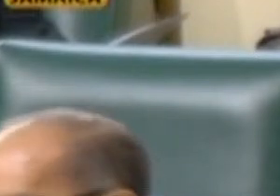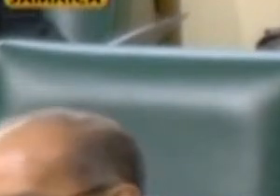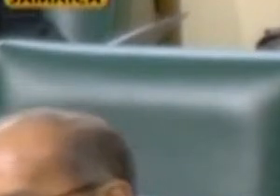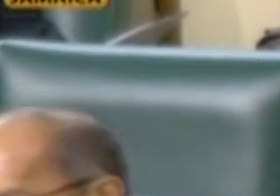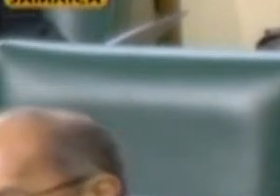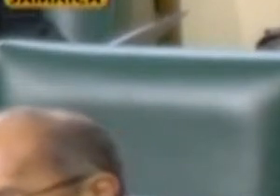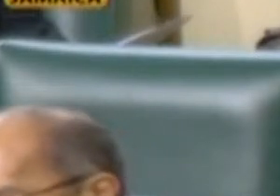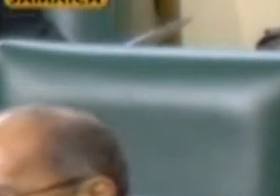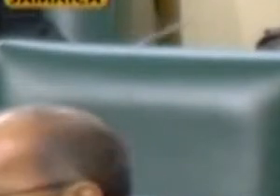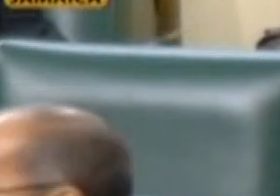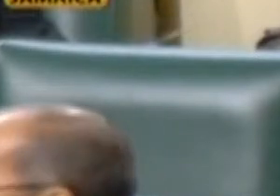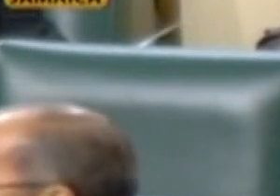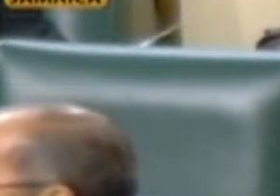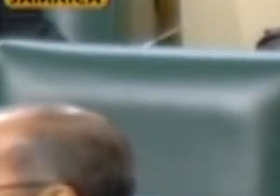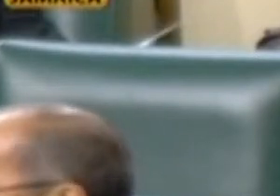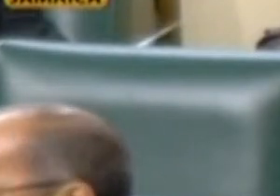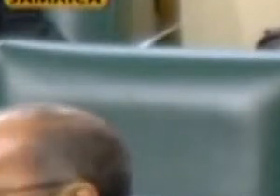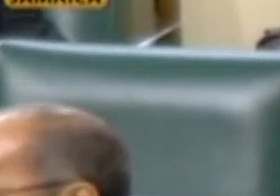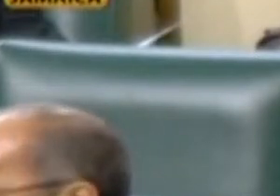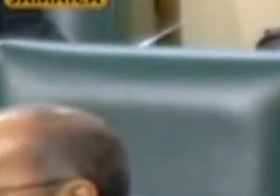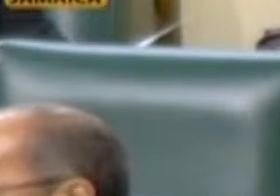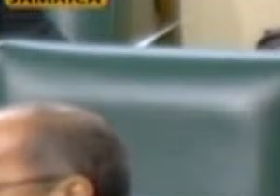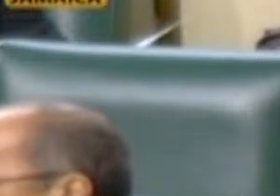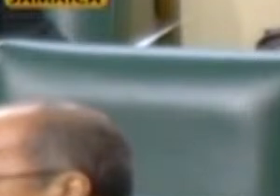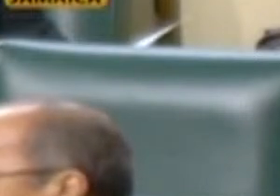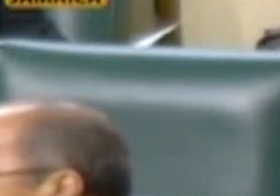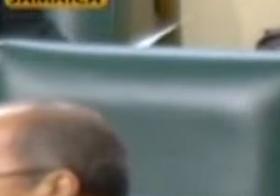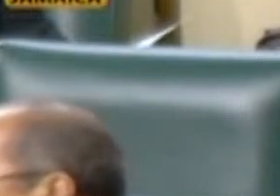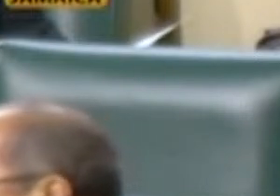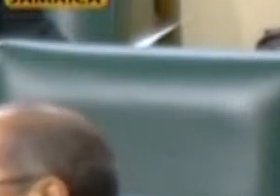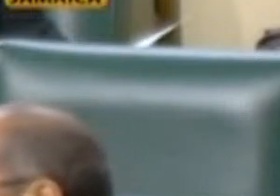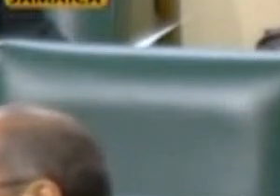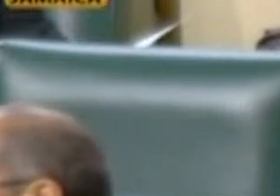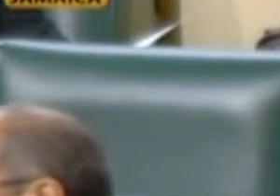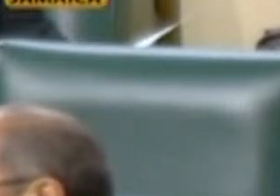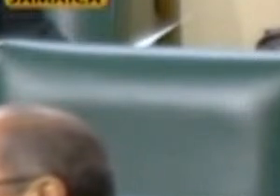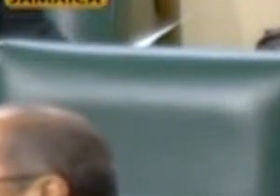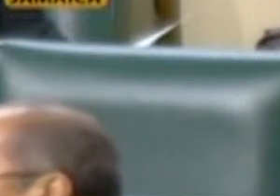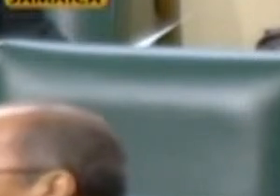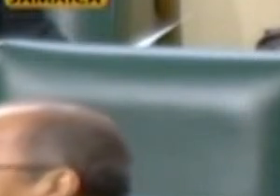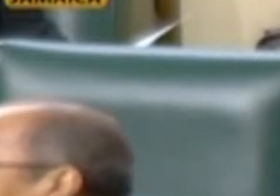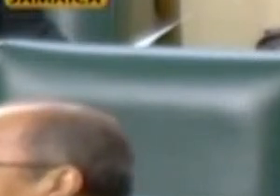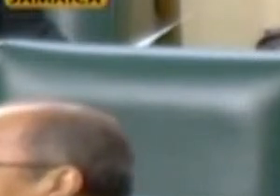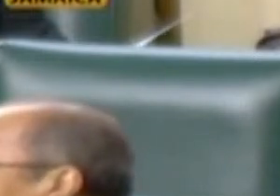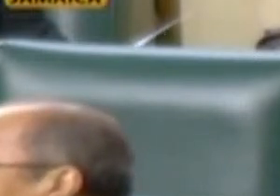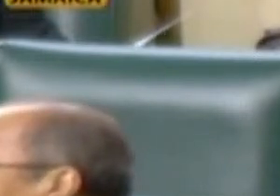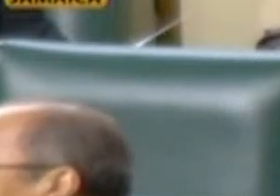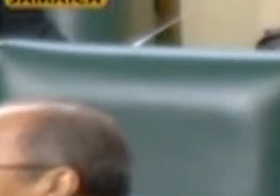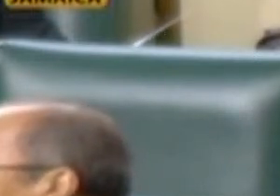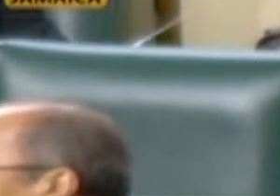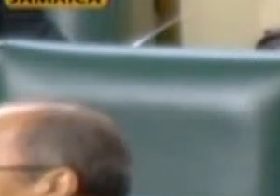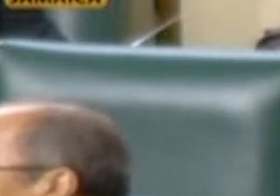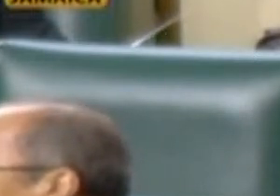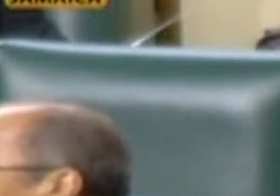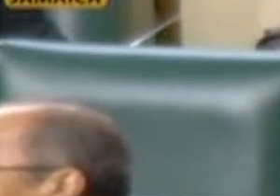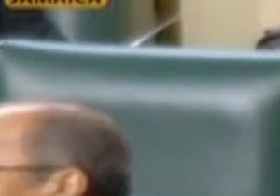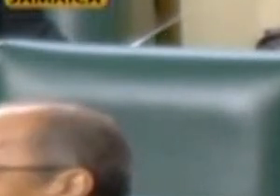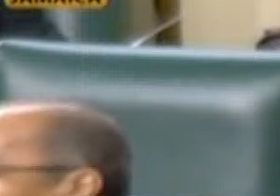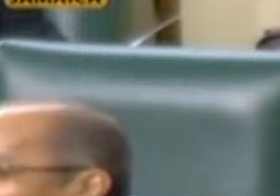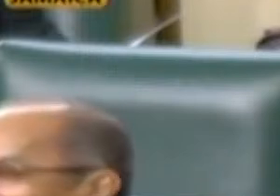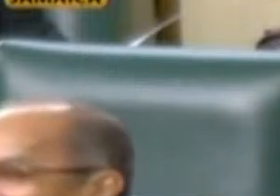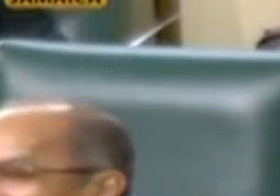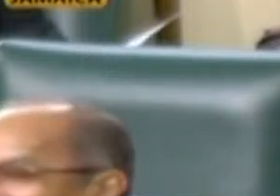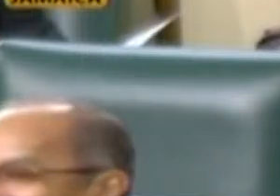GI of section 41 of the Constitution of Jamaica requires a member of this Honorable House